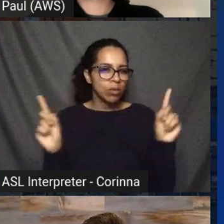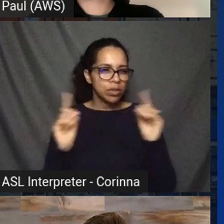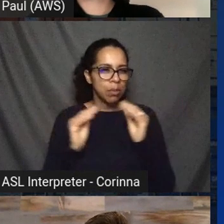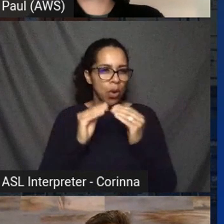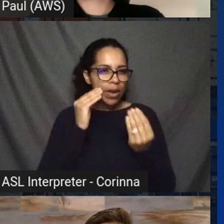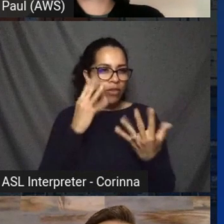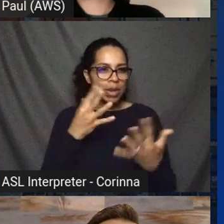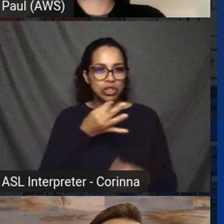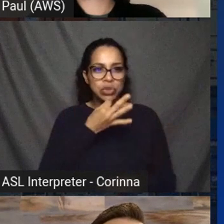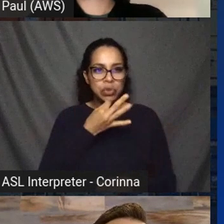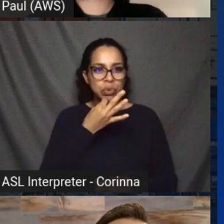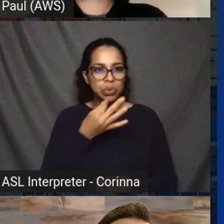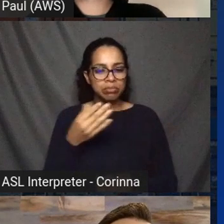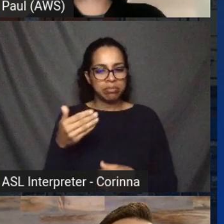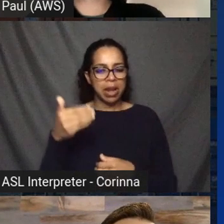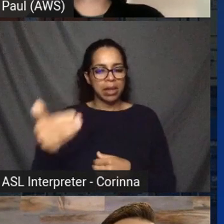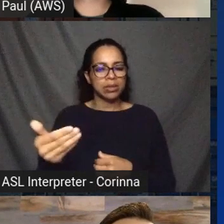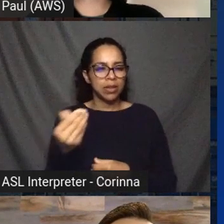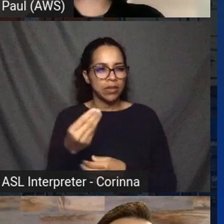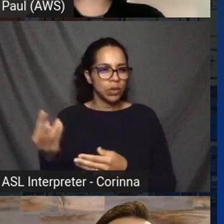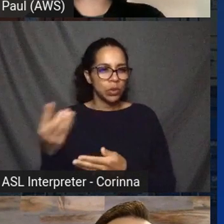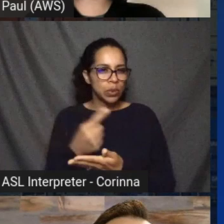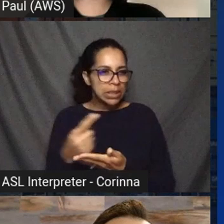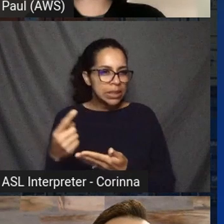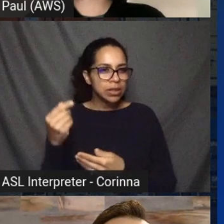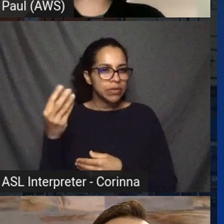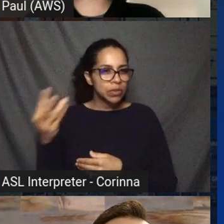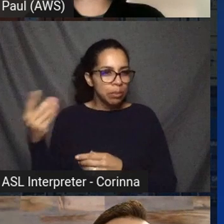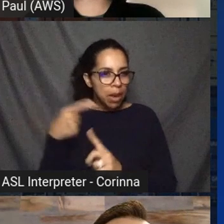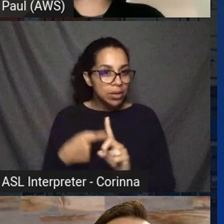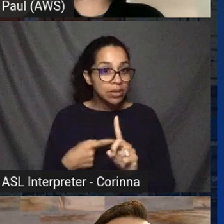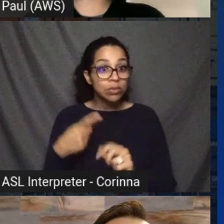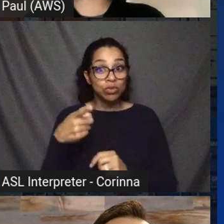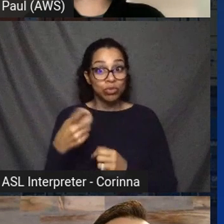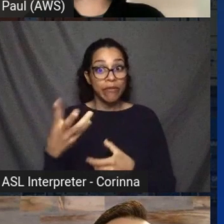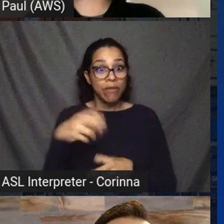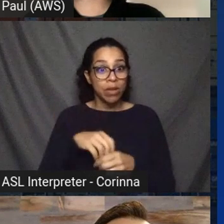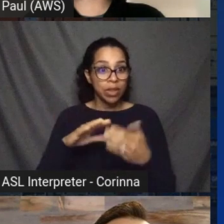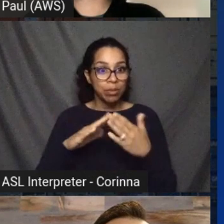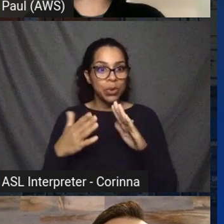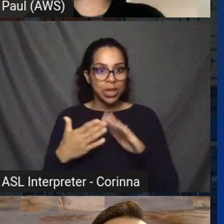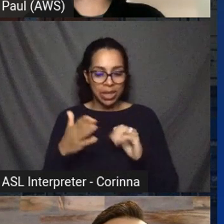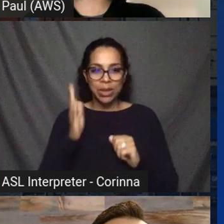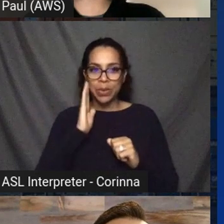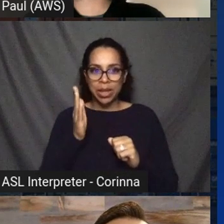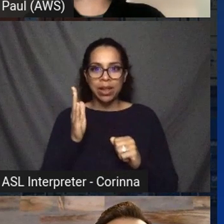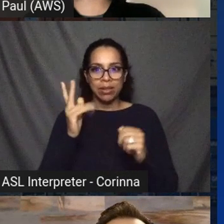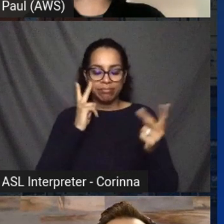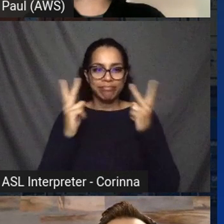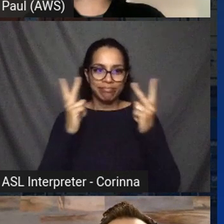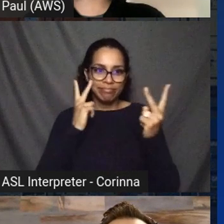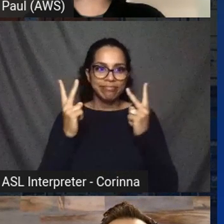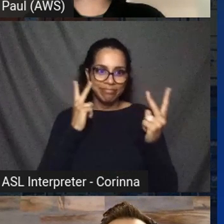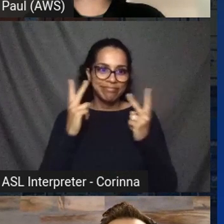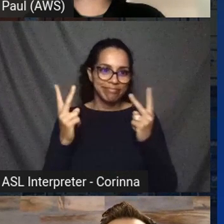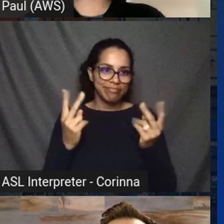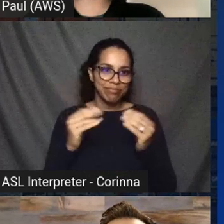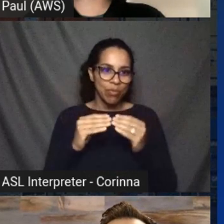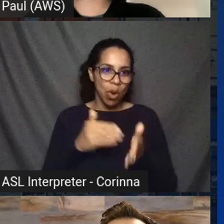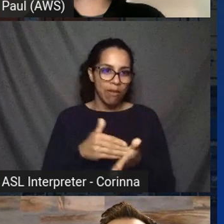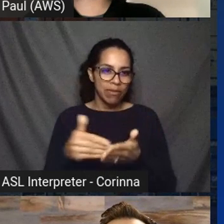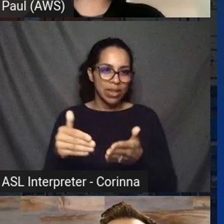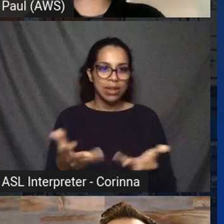Once you get engaged to the community, you'll hear a lot of that stuff. And at